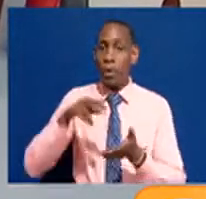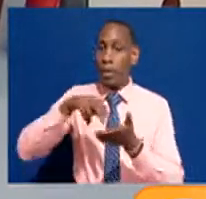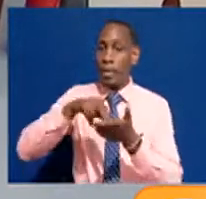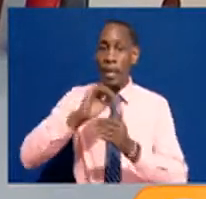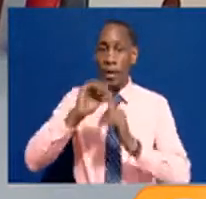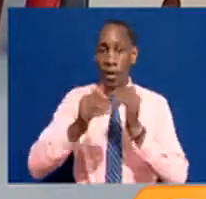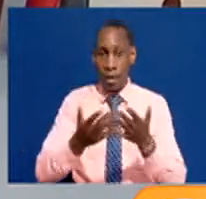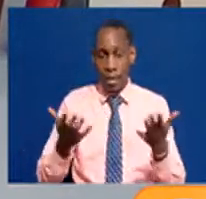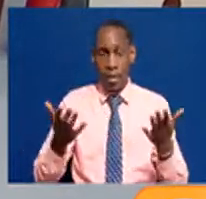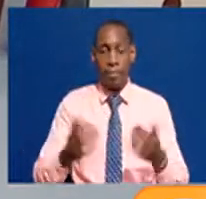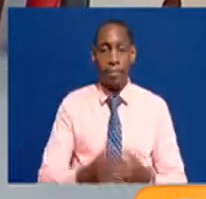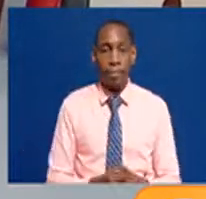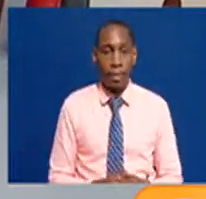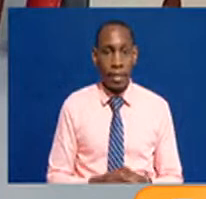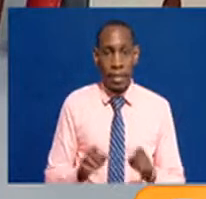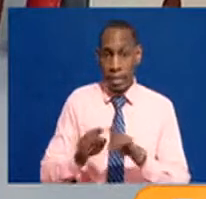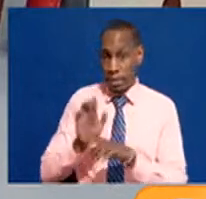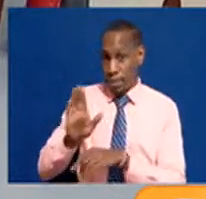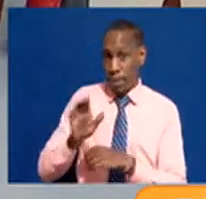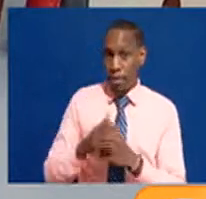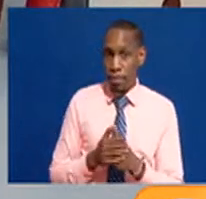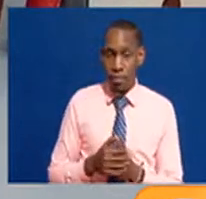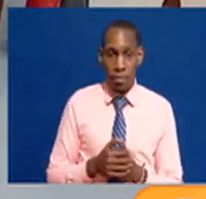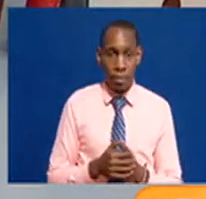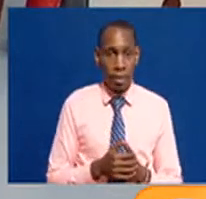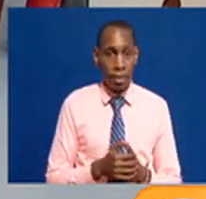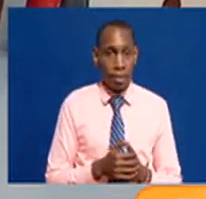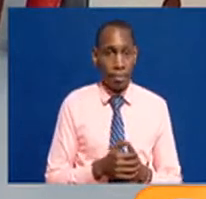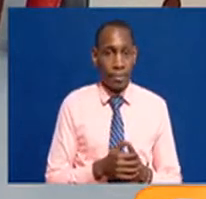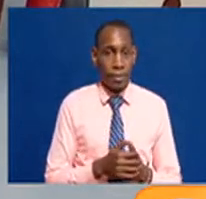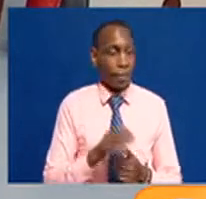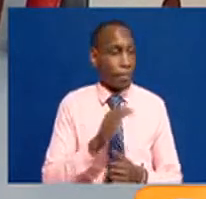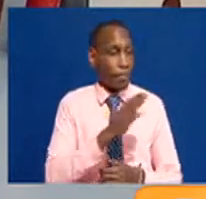Everybody will get there, isn't it? Even you. You never know.